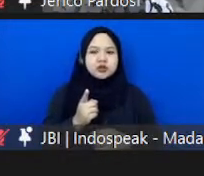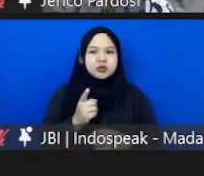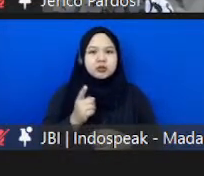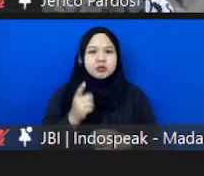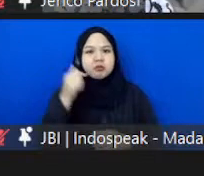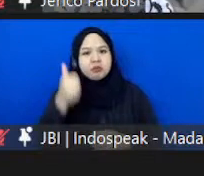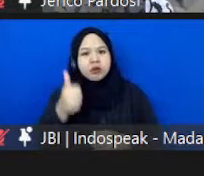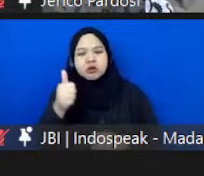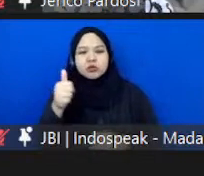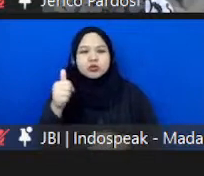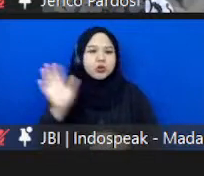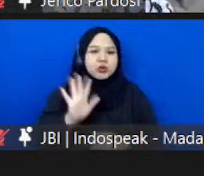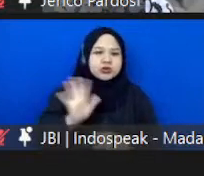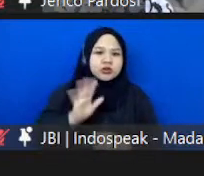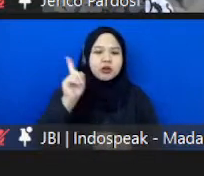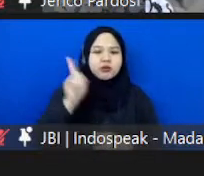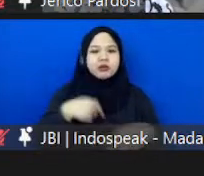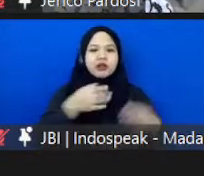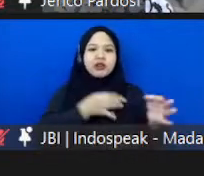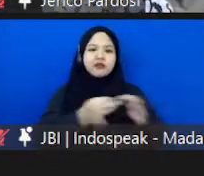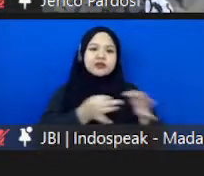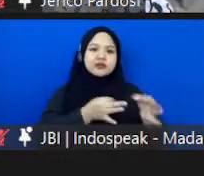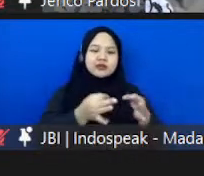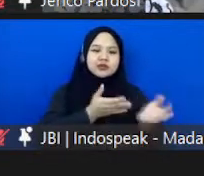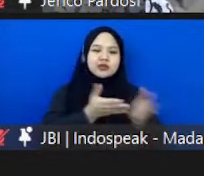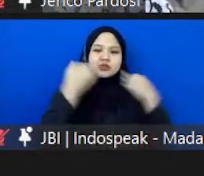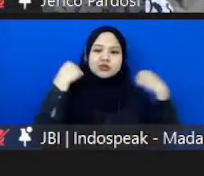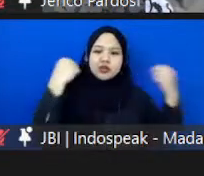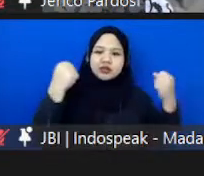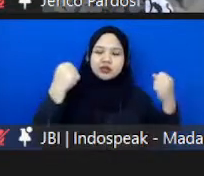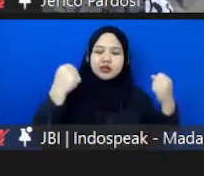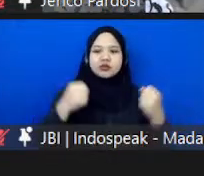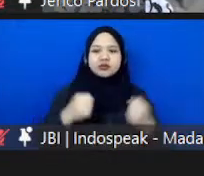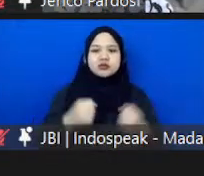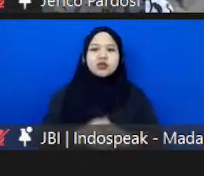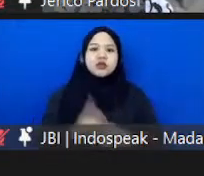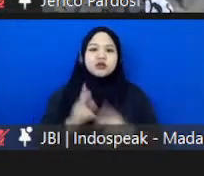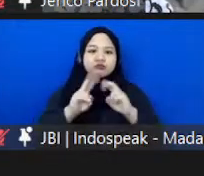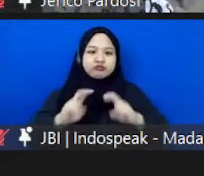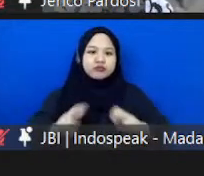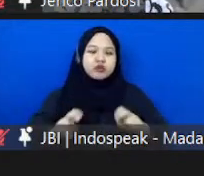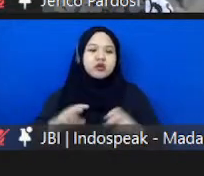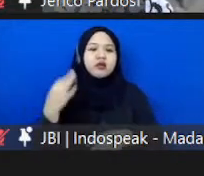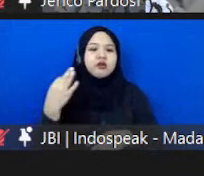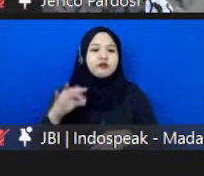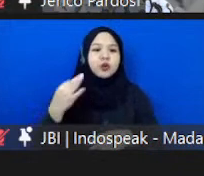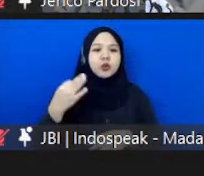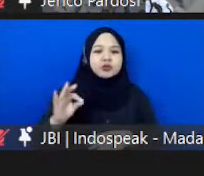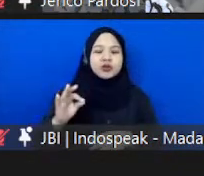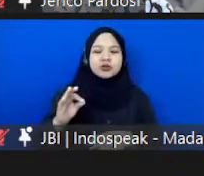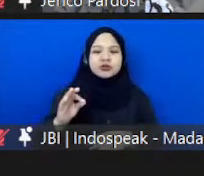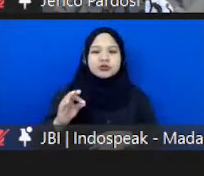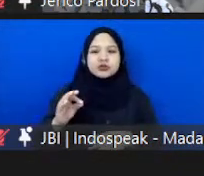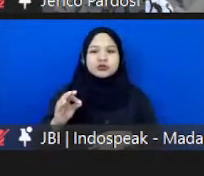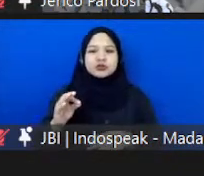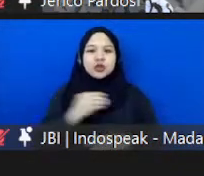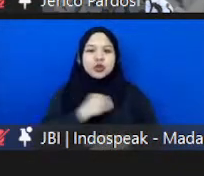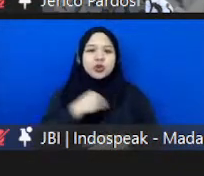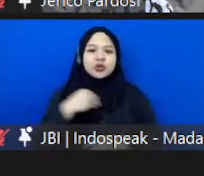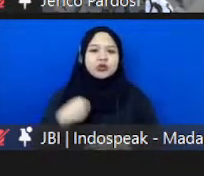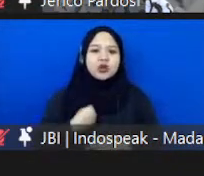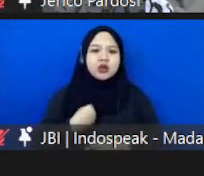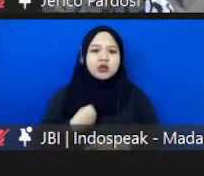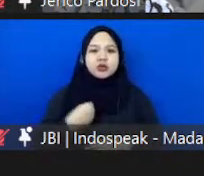using the health facility? Another study conducted by Faculty Kedokteran of UGM, they just realized that